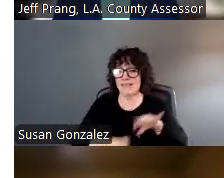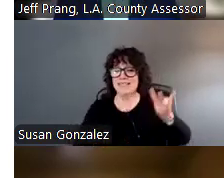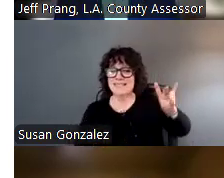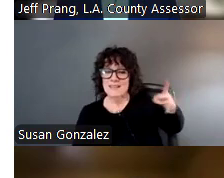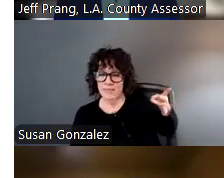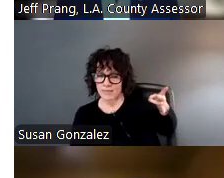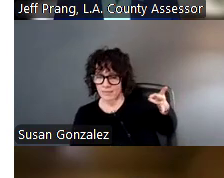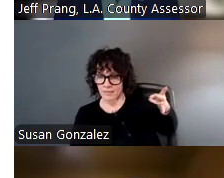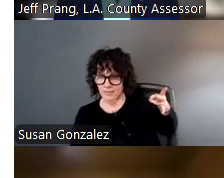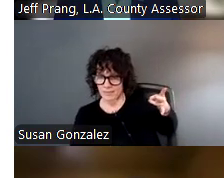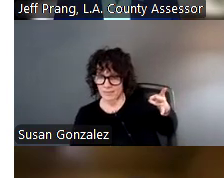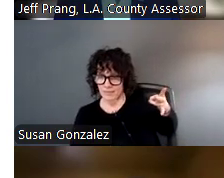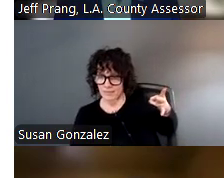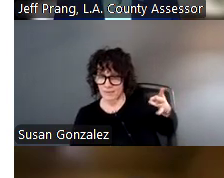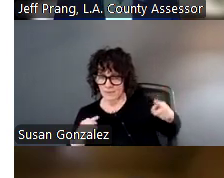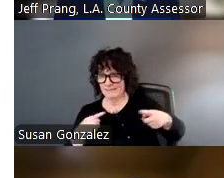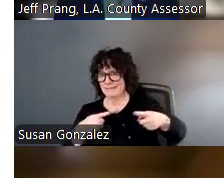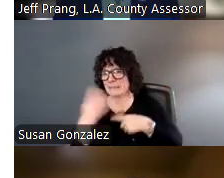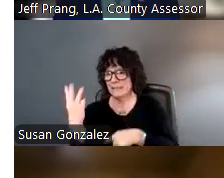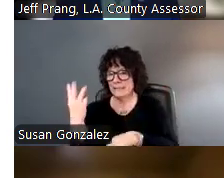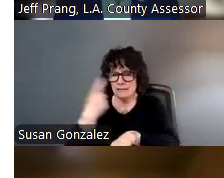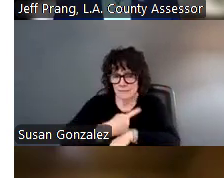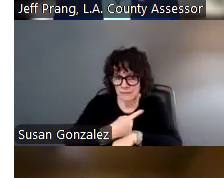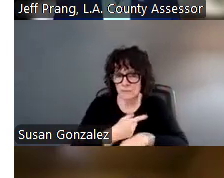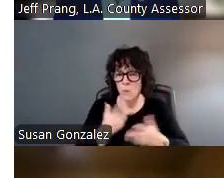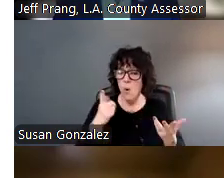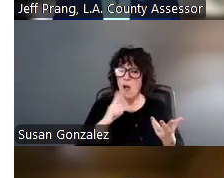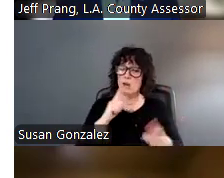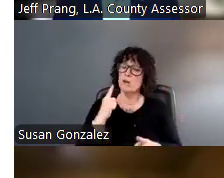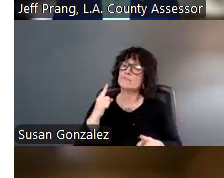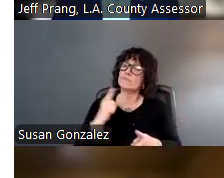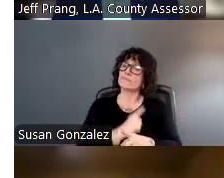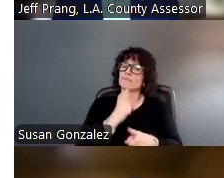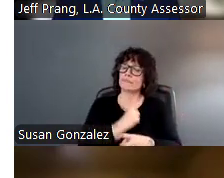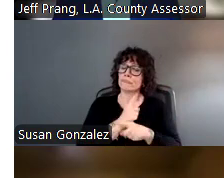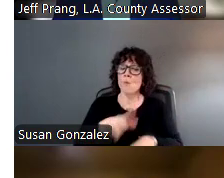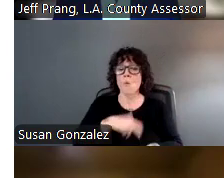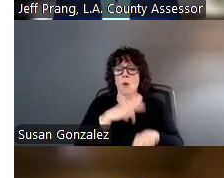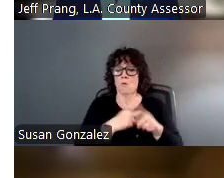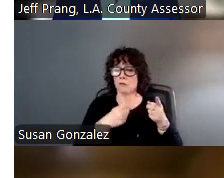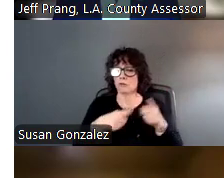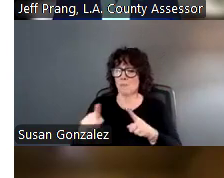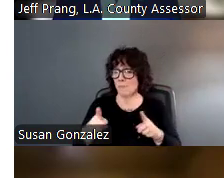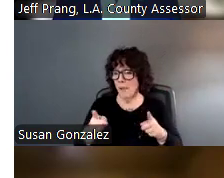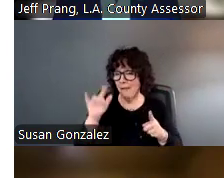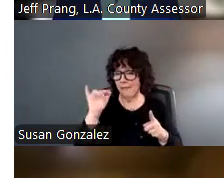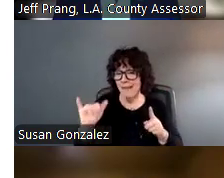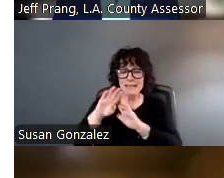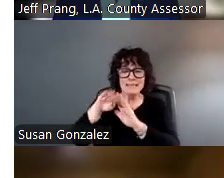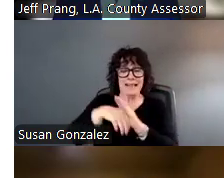a decline in value on the land or other improvements for the current tax year.